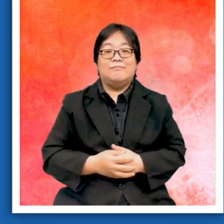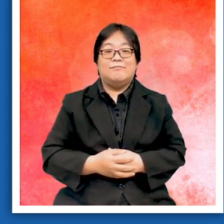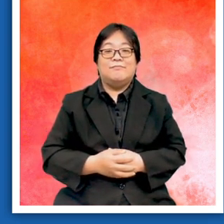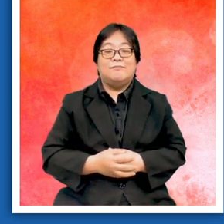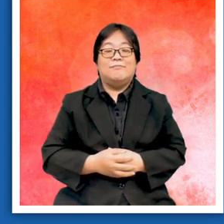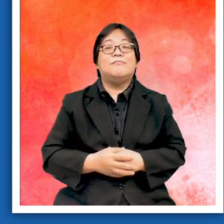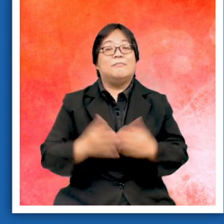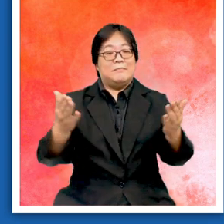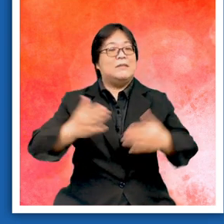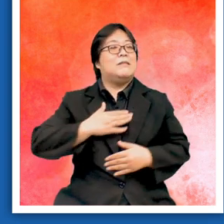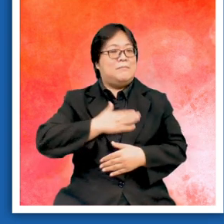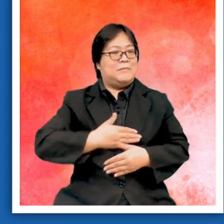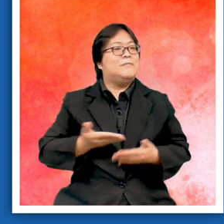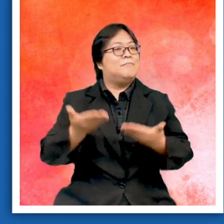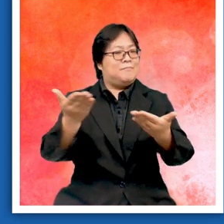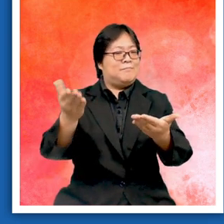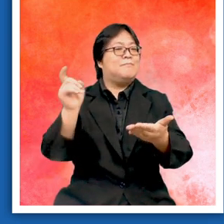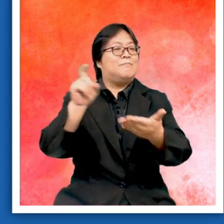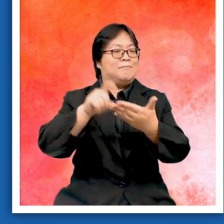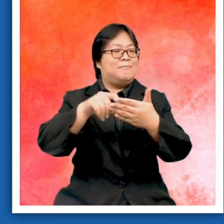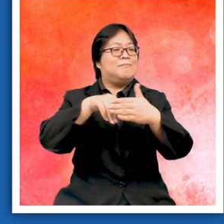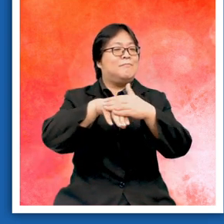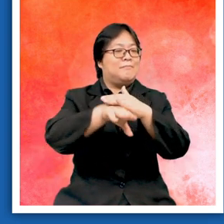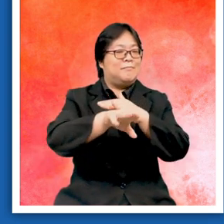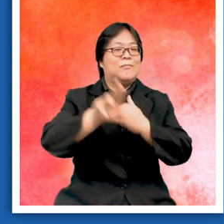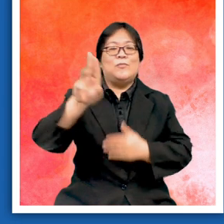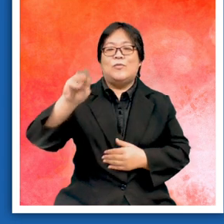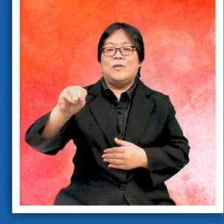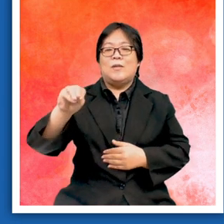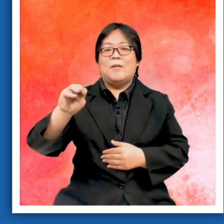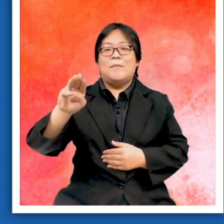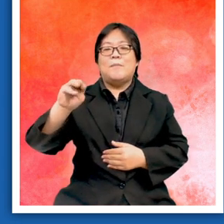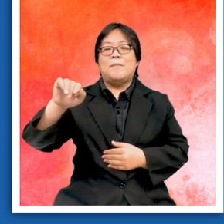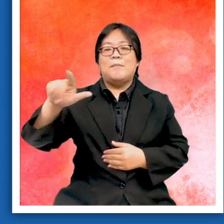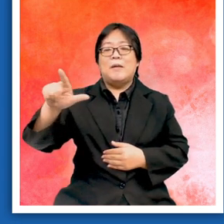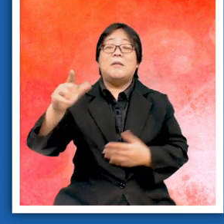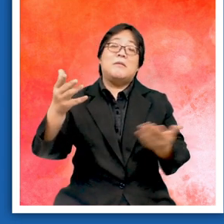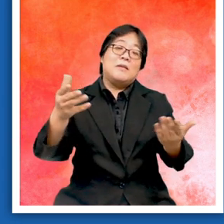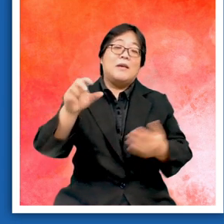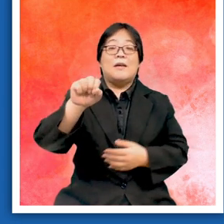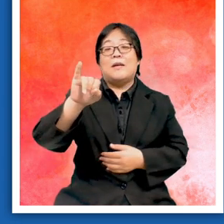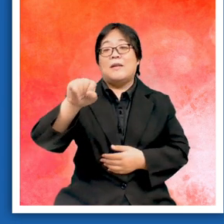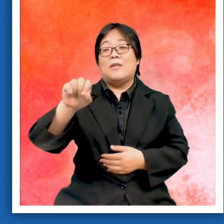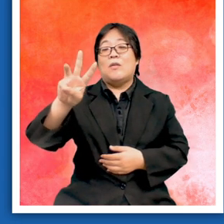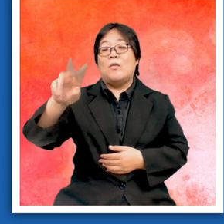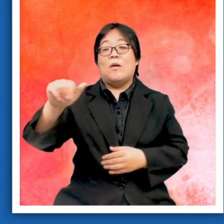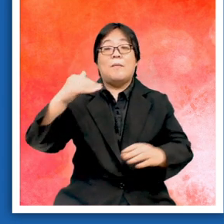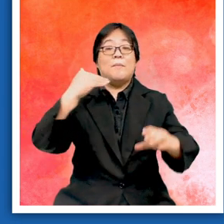So go ahead and enter your UMWOW password or SiswaMail password now.